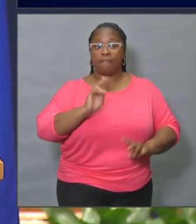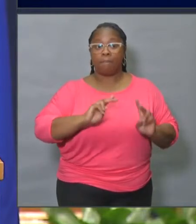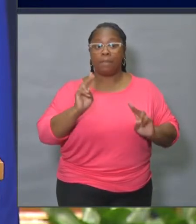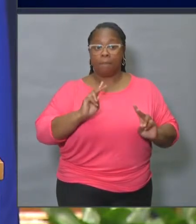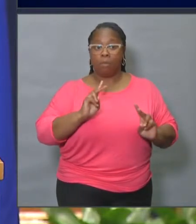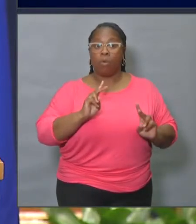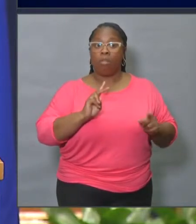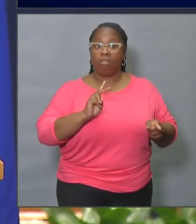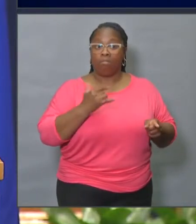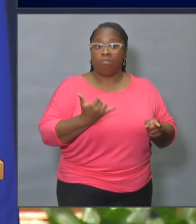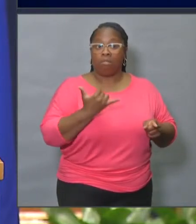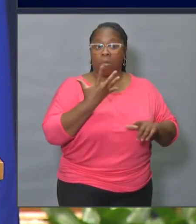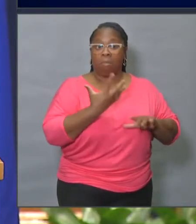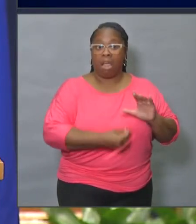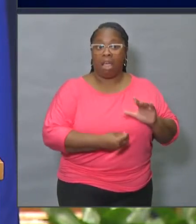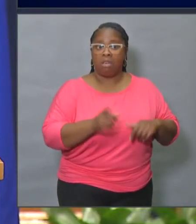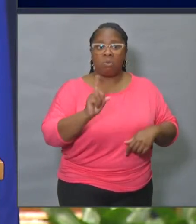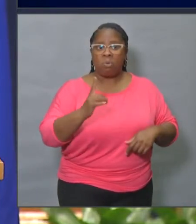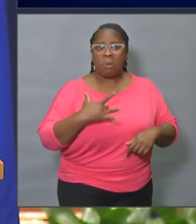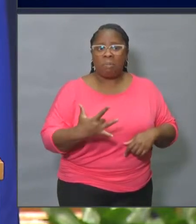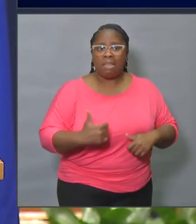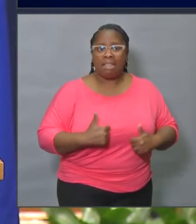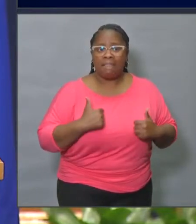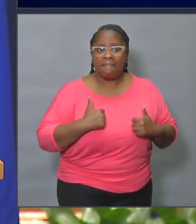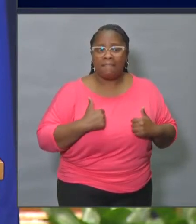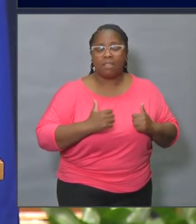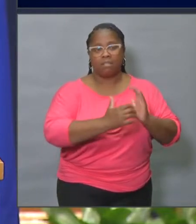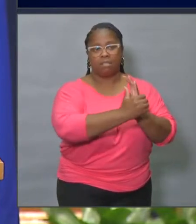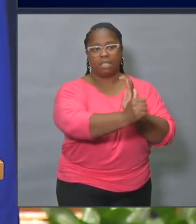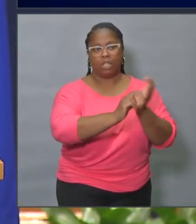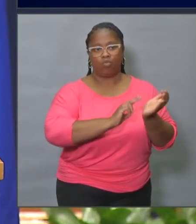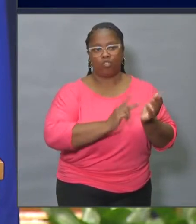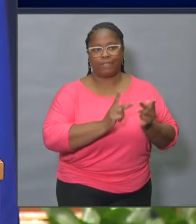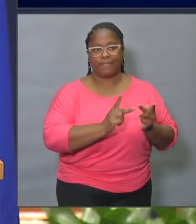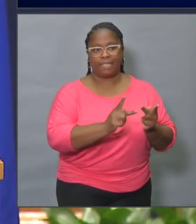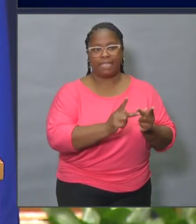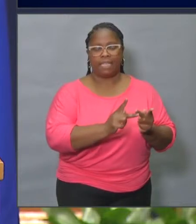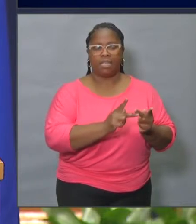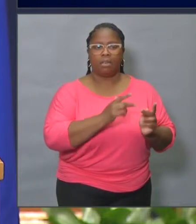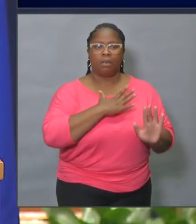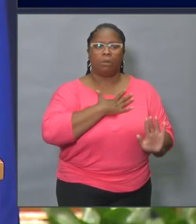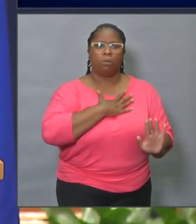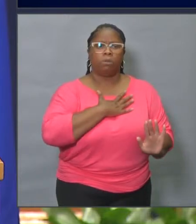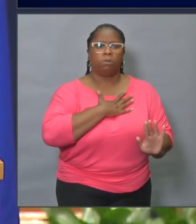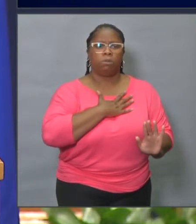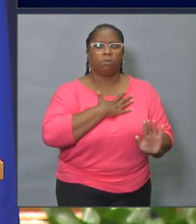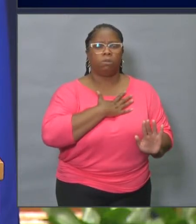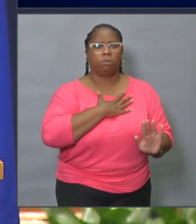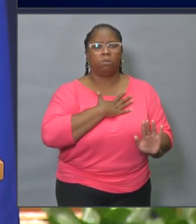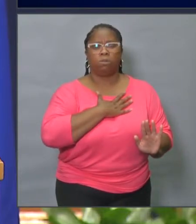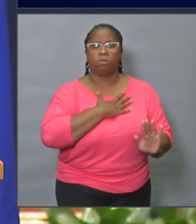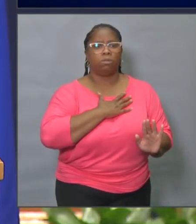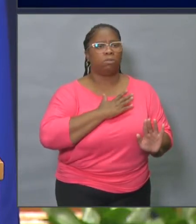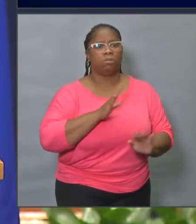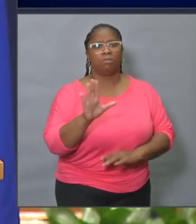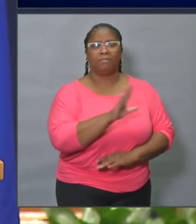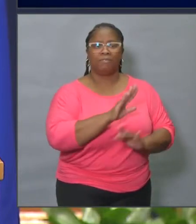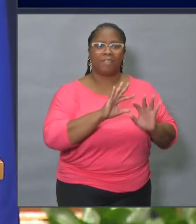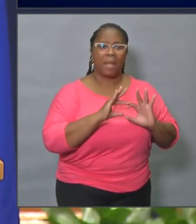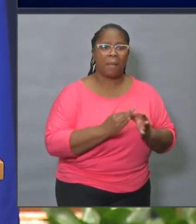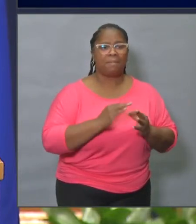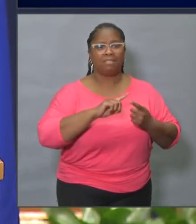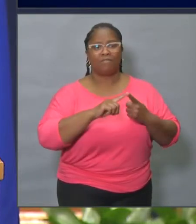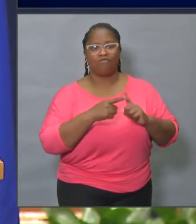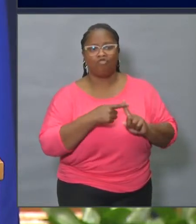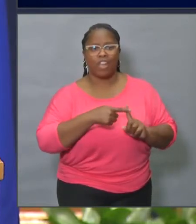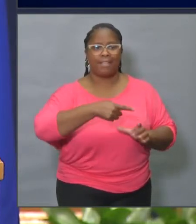passed away resided in our skilled nursing facilities. Our deepest condolences go out to the families and the friends of the